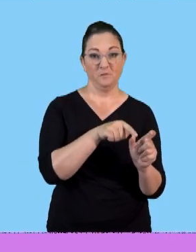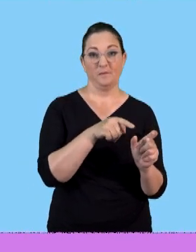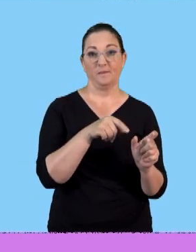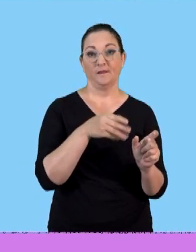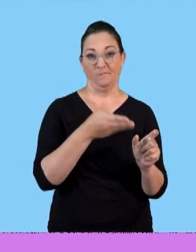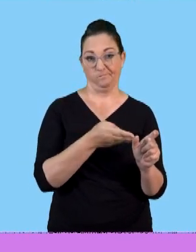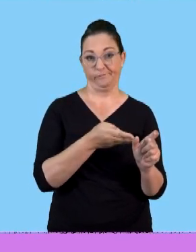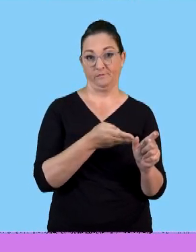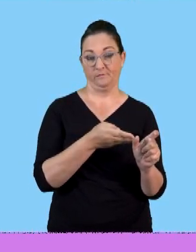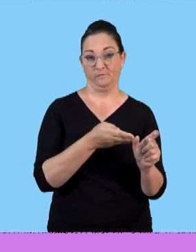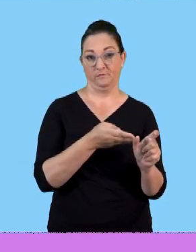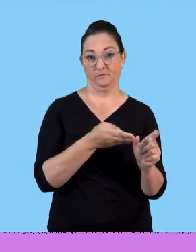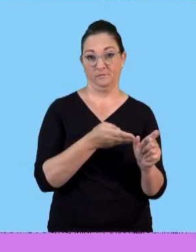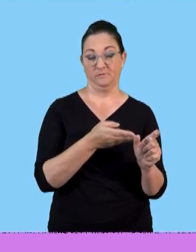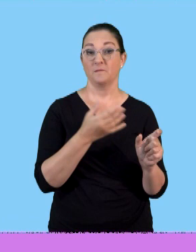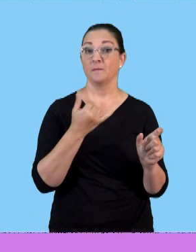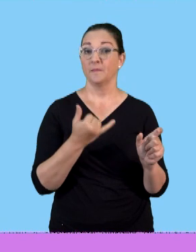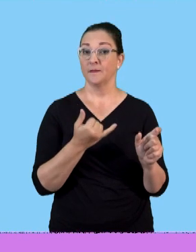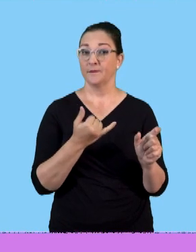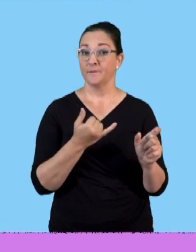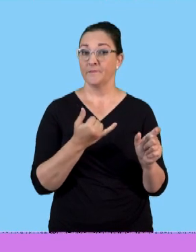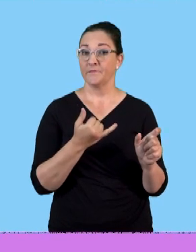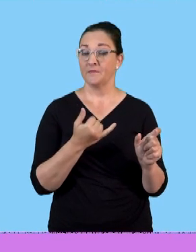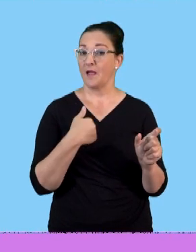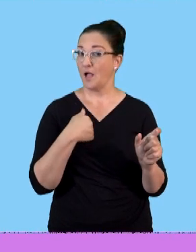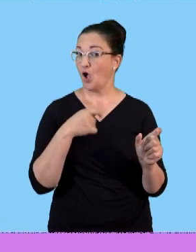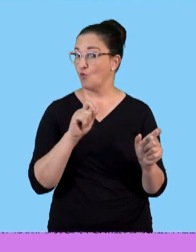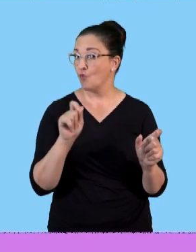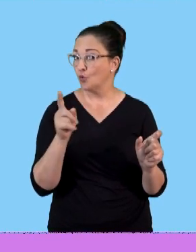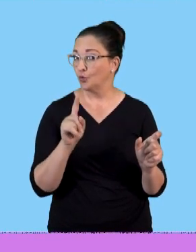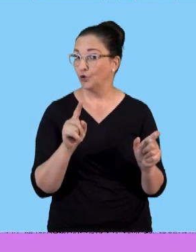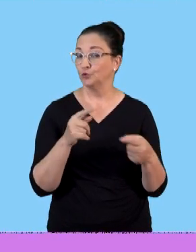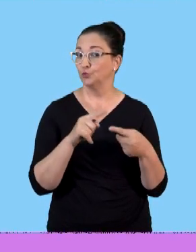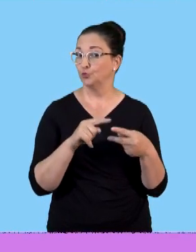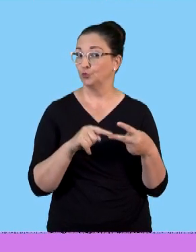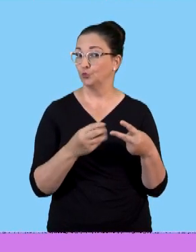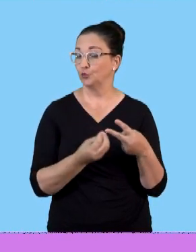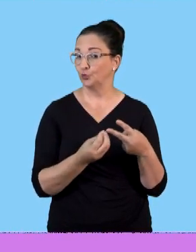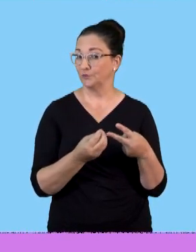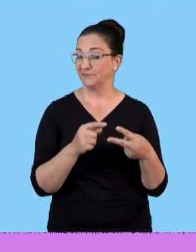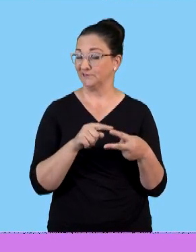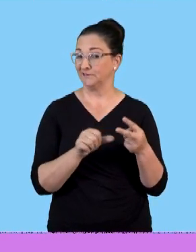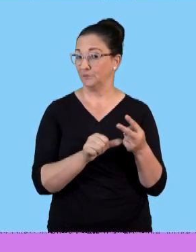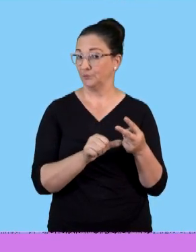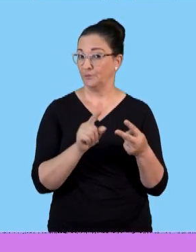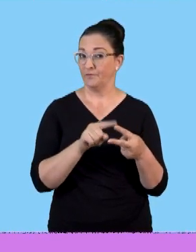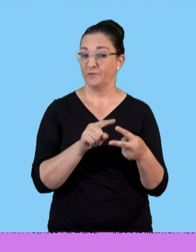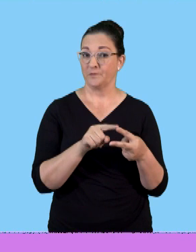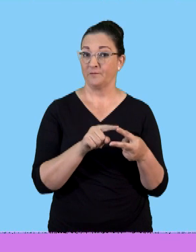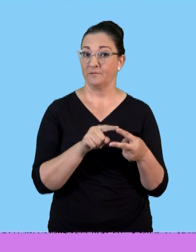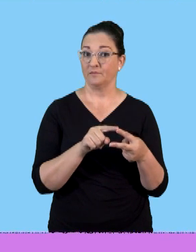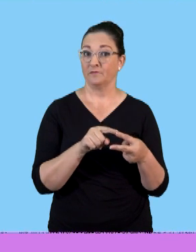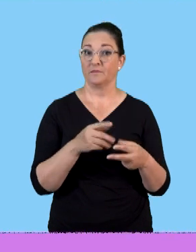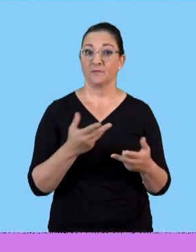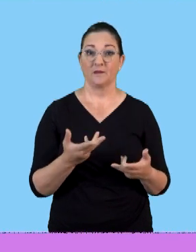bar is here, right? So now if I look at what I wrote here, there are two things that's not right, okay? So it's